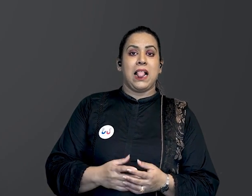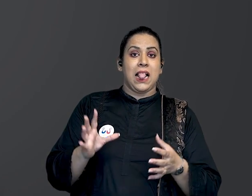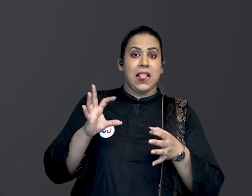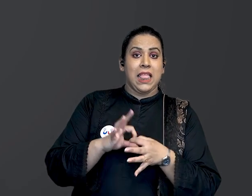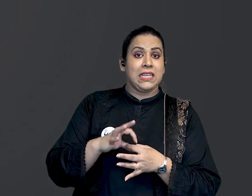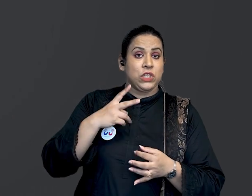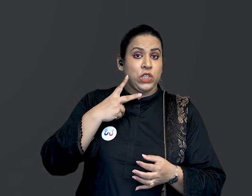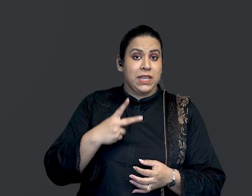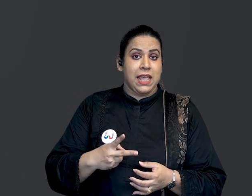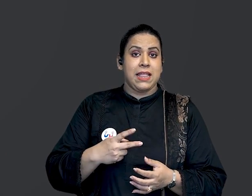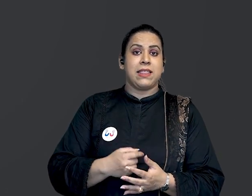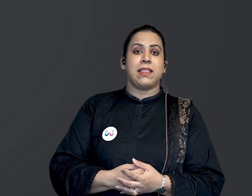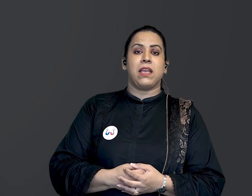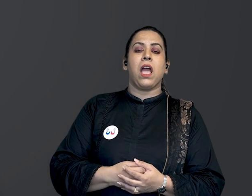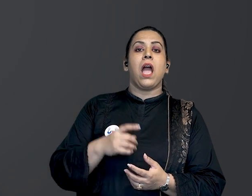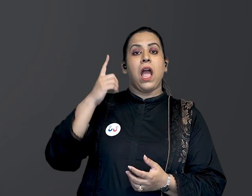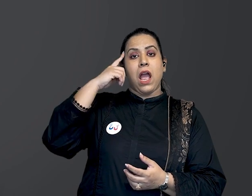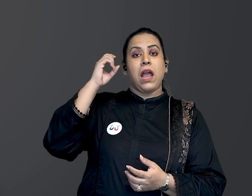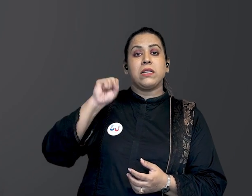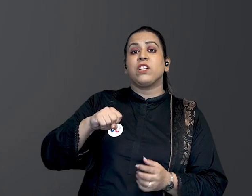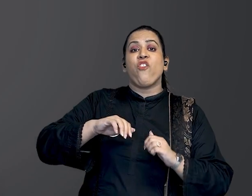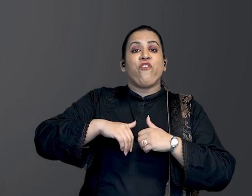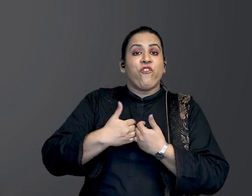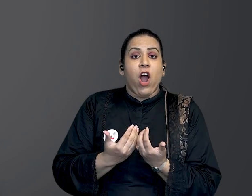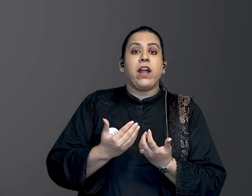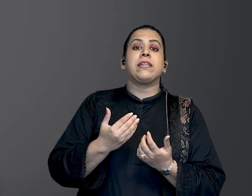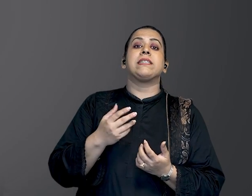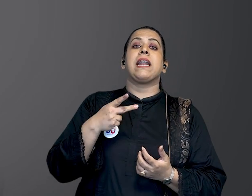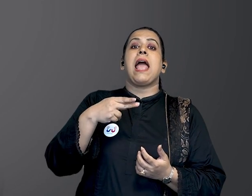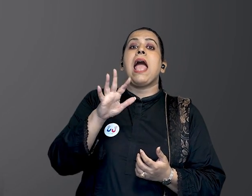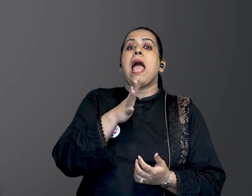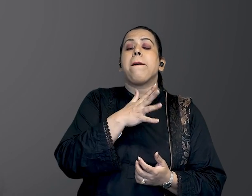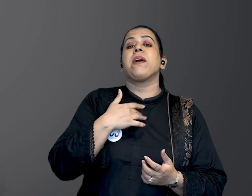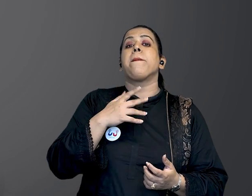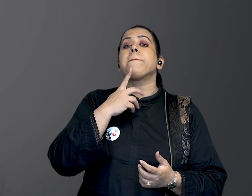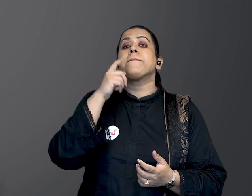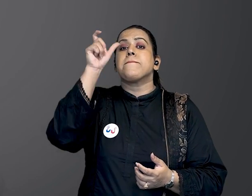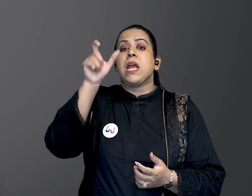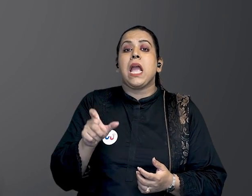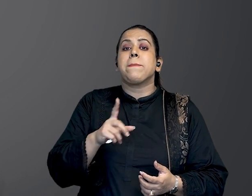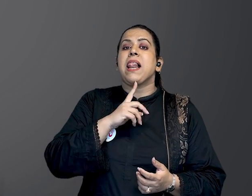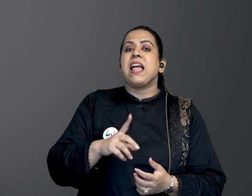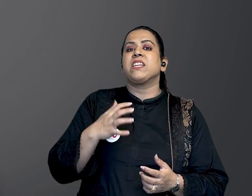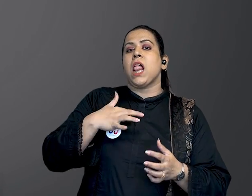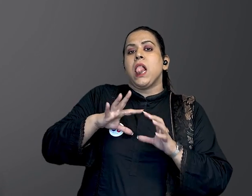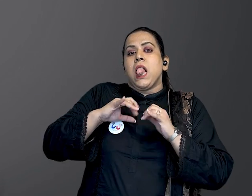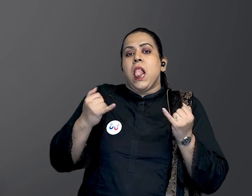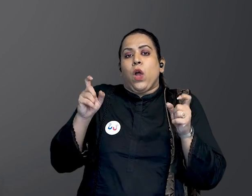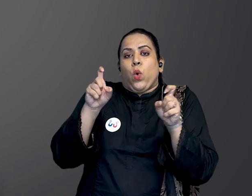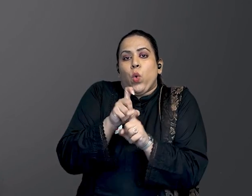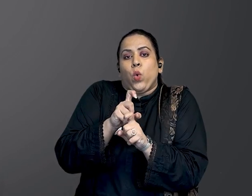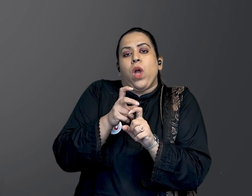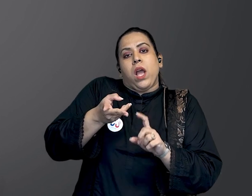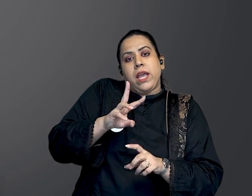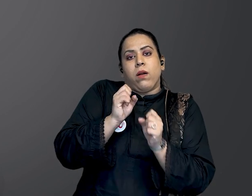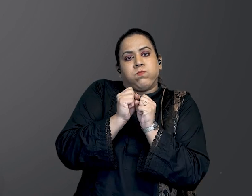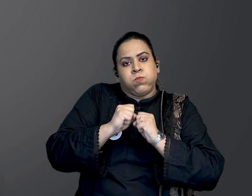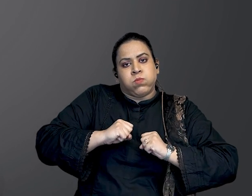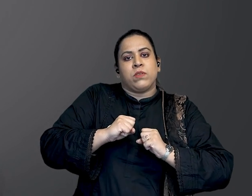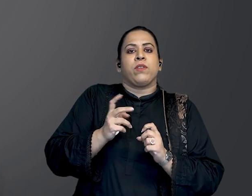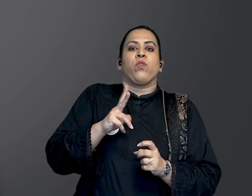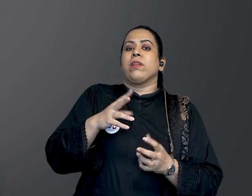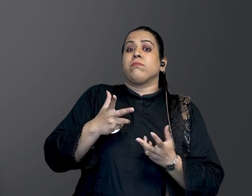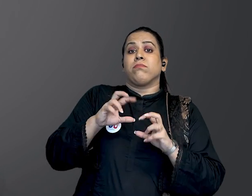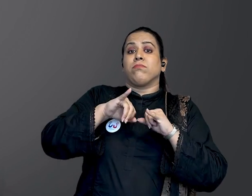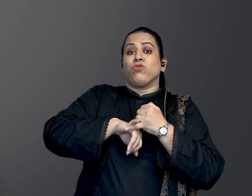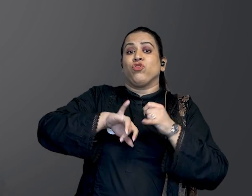start to achieve those results. Especially once people make the commitment that, oh, you know what, I'm on a